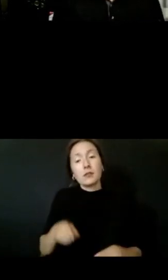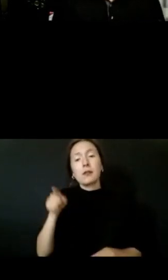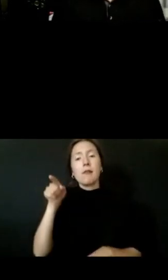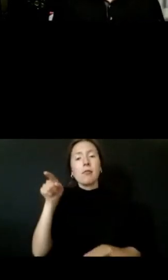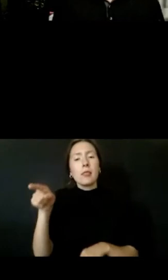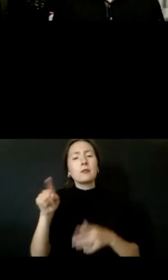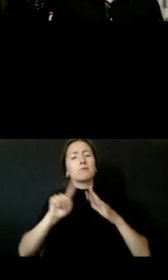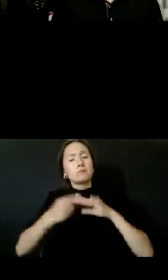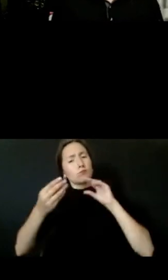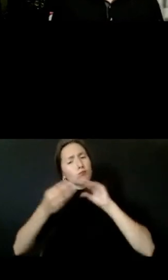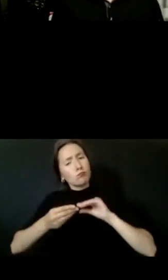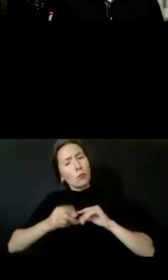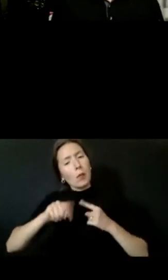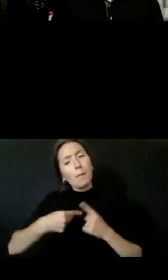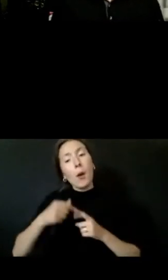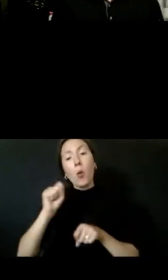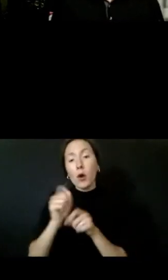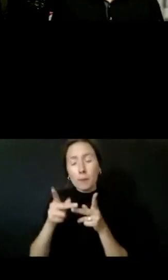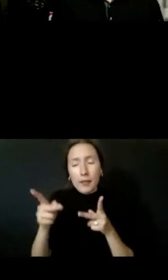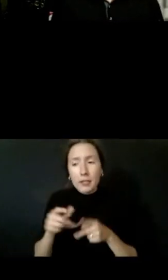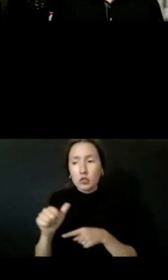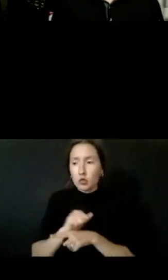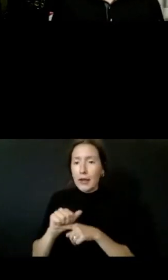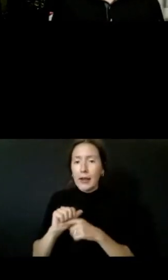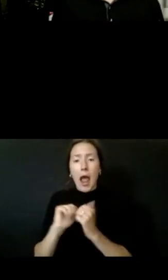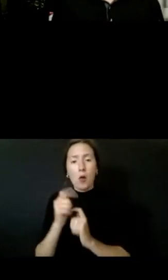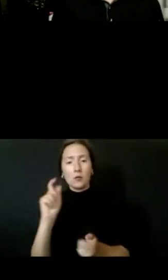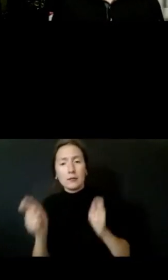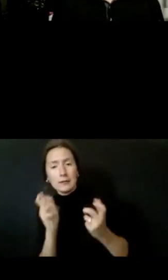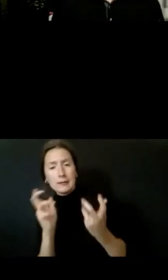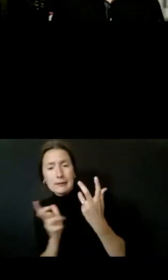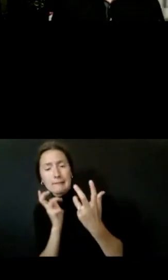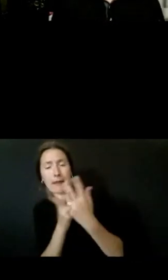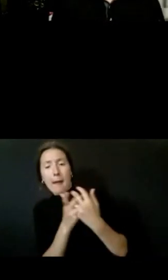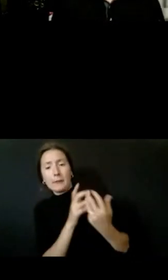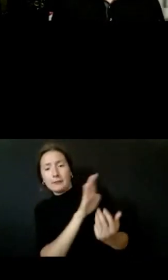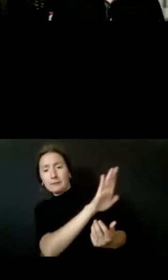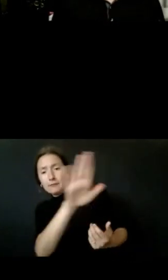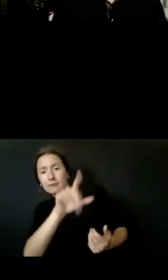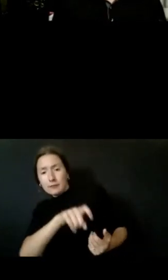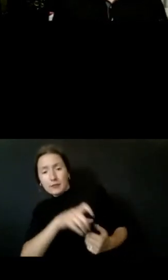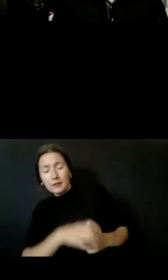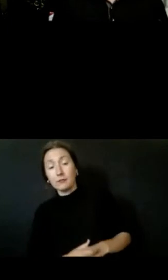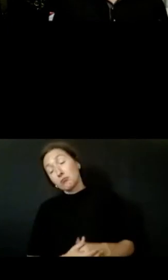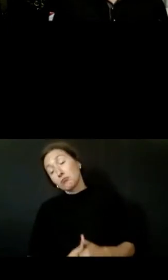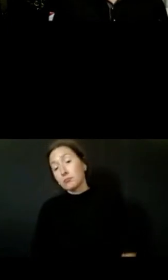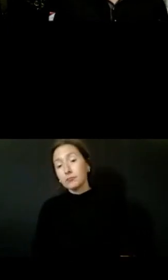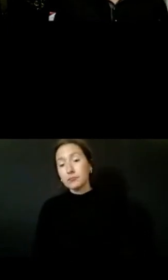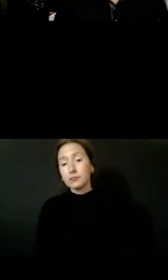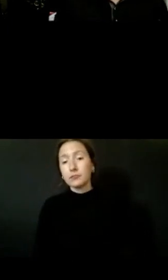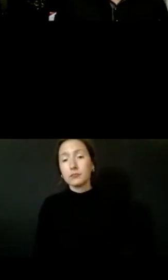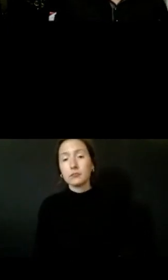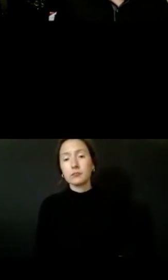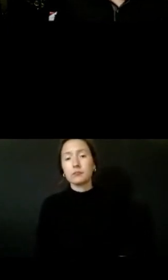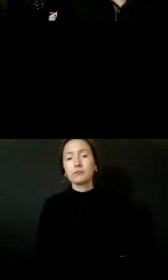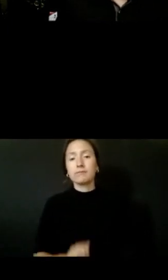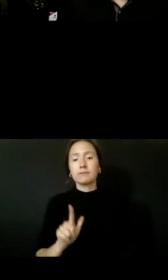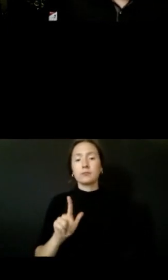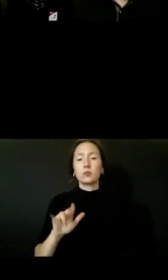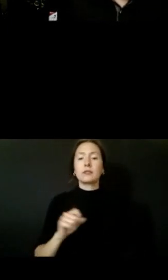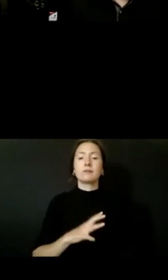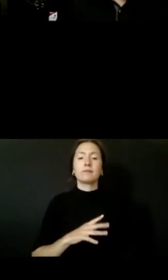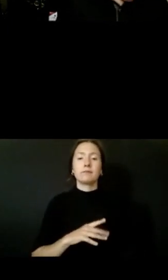do recommend that you start with CAST.org, because they do have a lot of resources available, and they are starting to look at things like workplace training